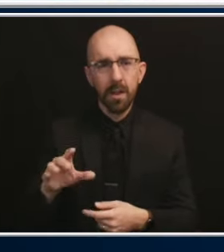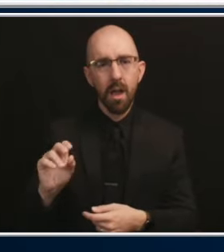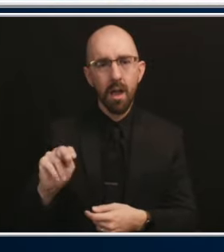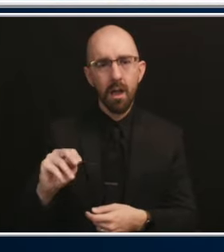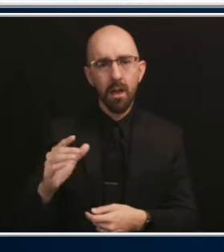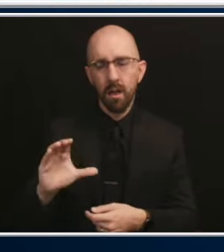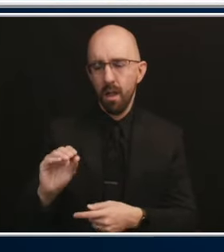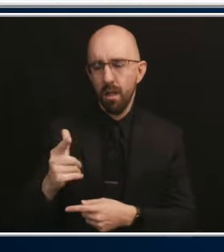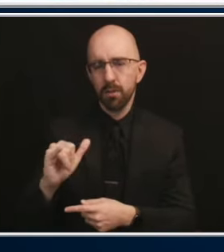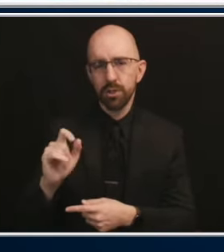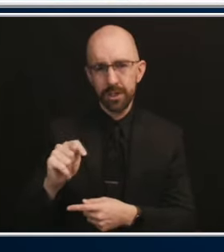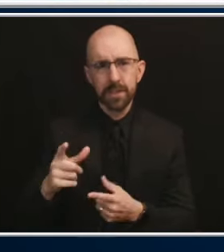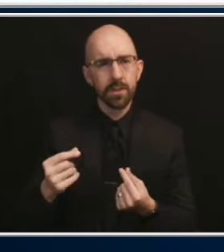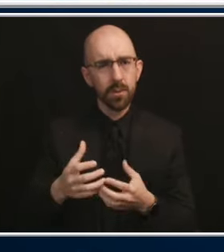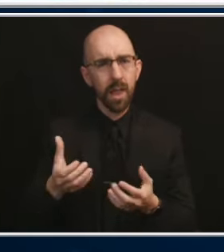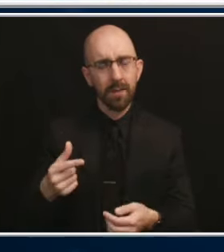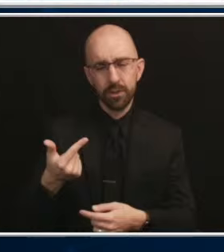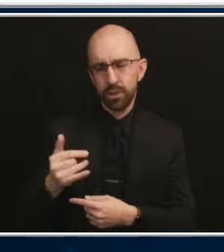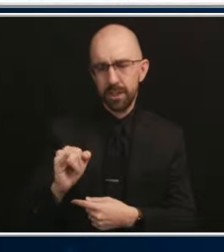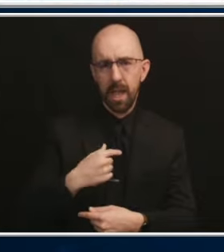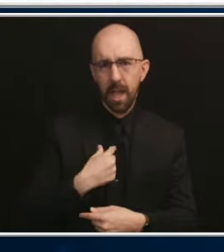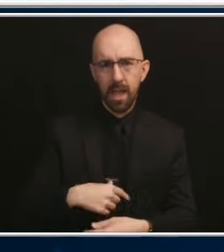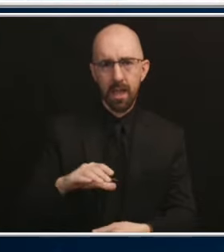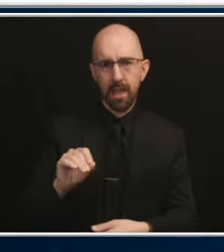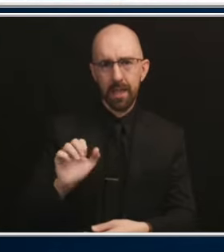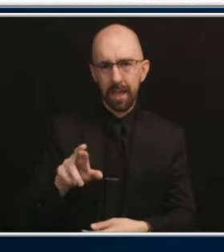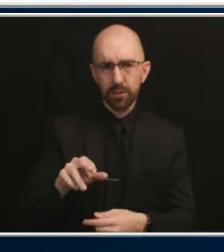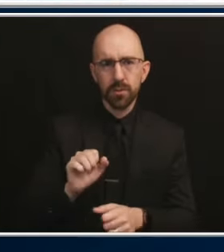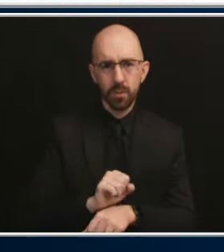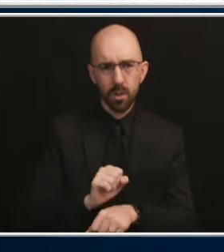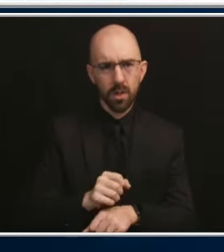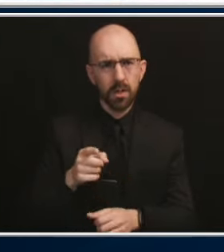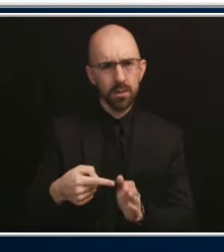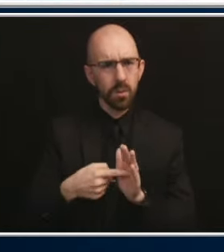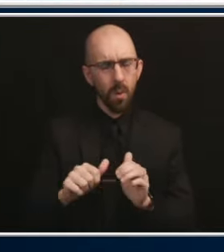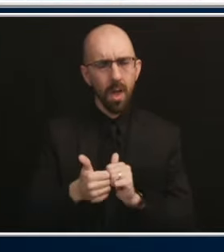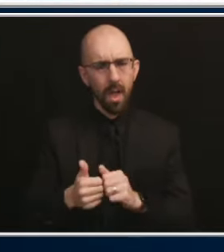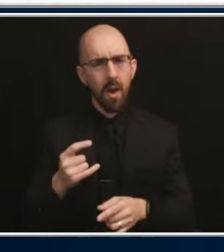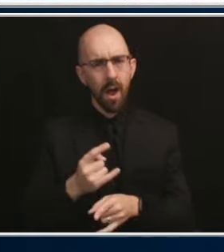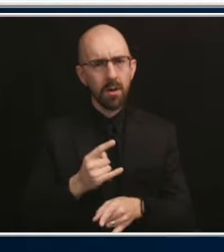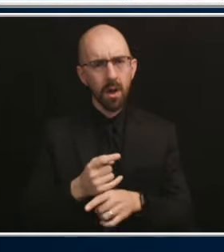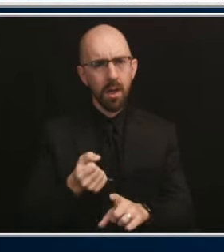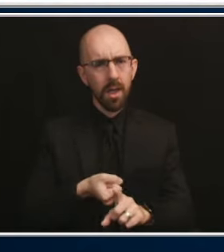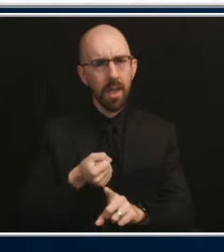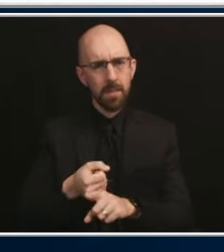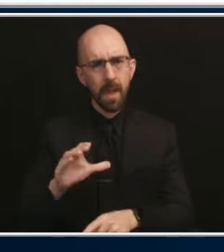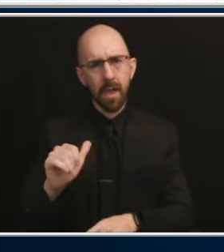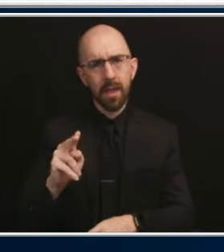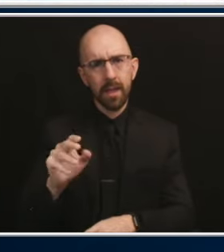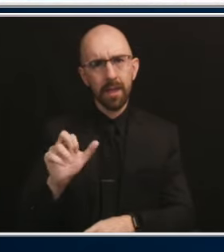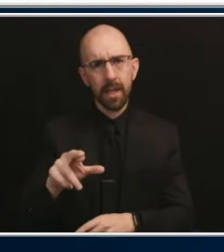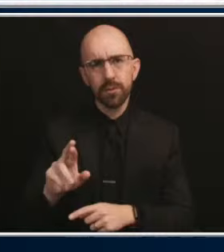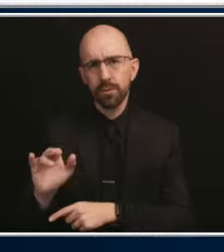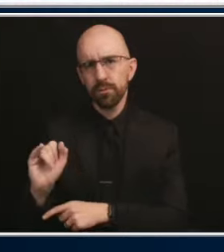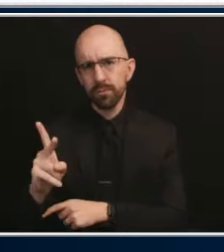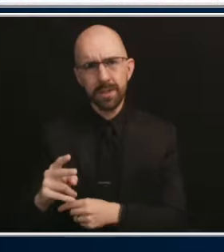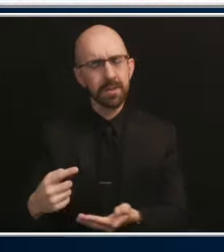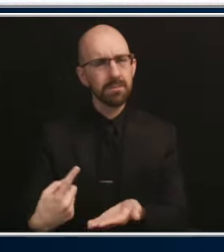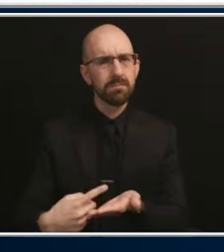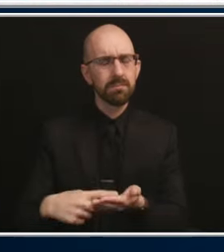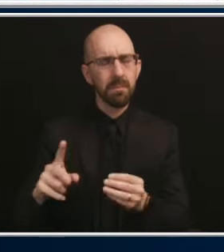work. Research shows genetics play a role in how alcohol impacts the cancer risk. Talk to us a little bit about how much